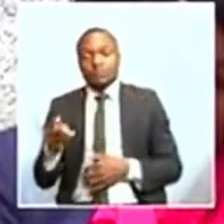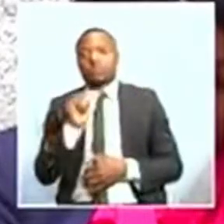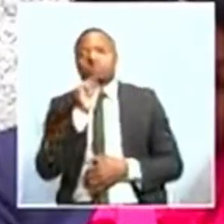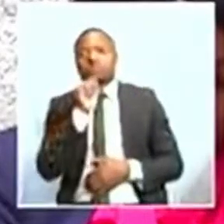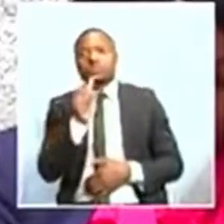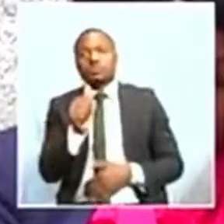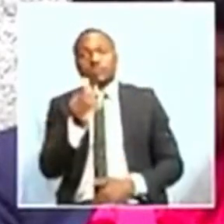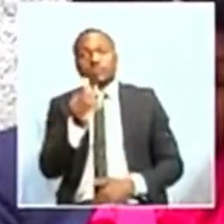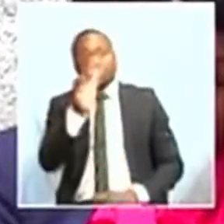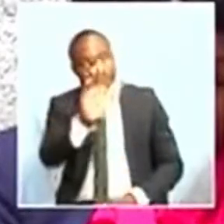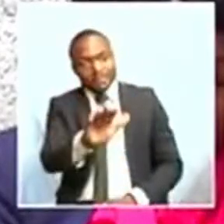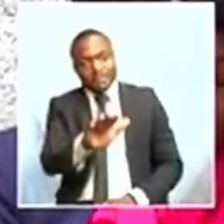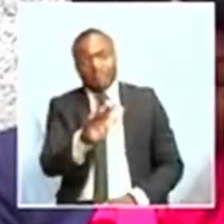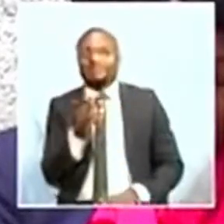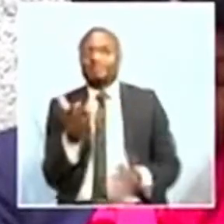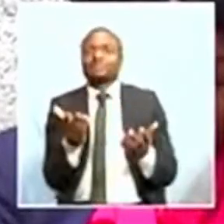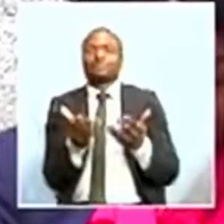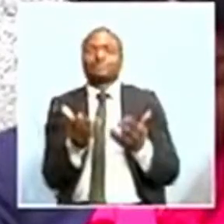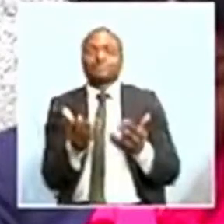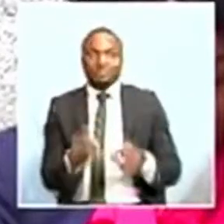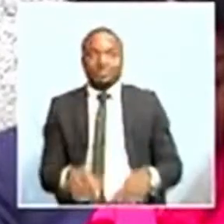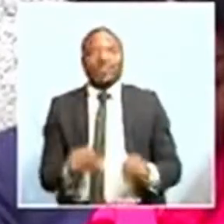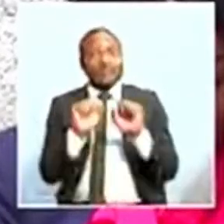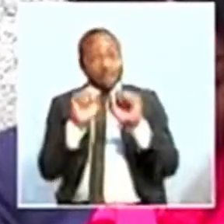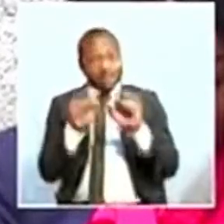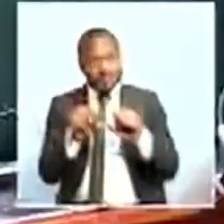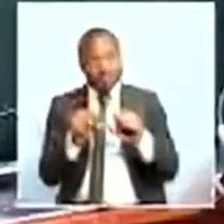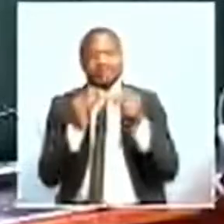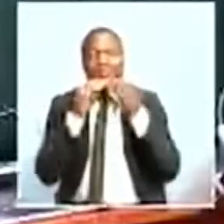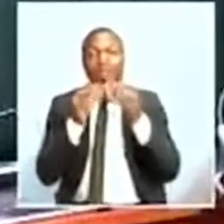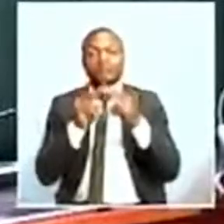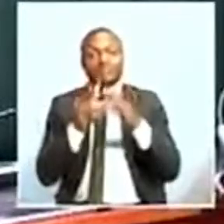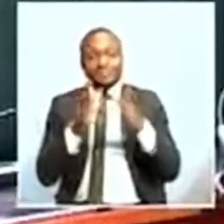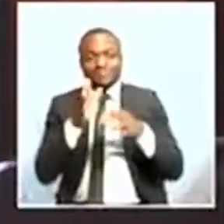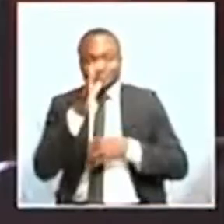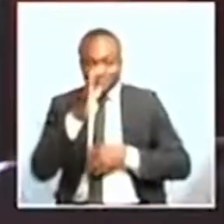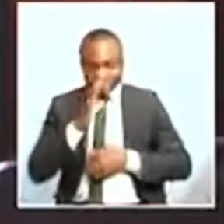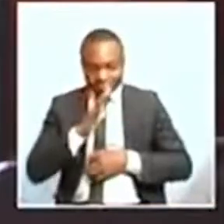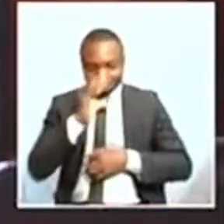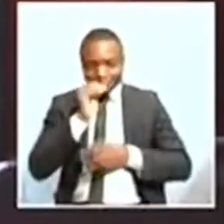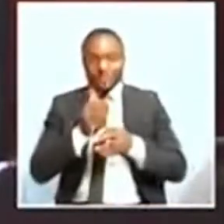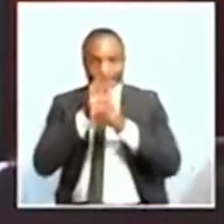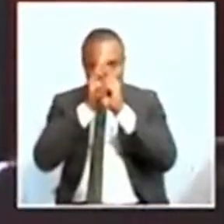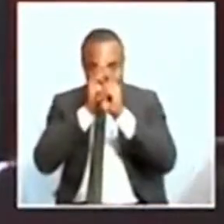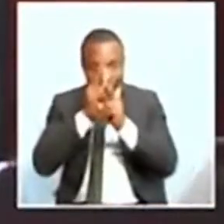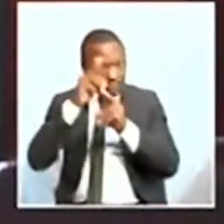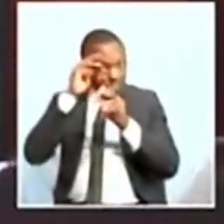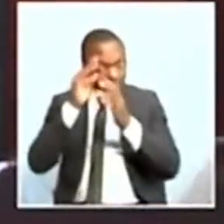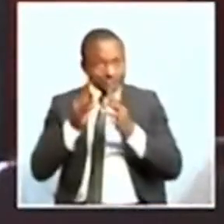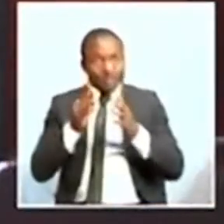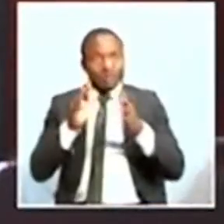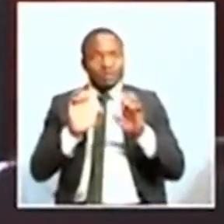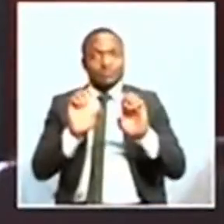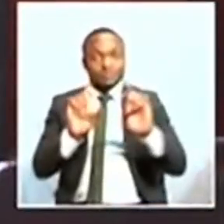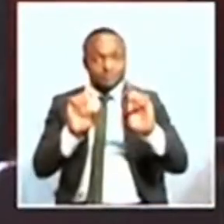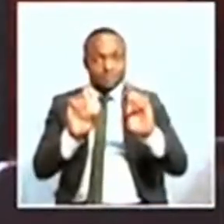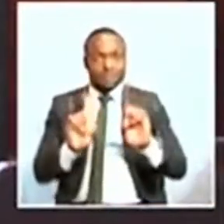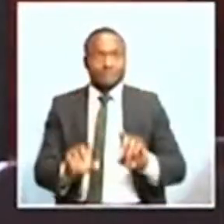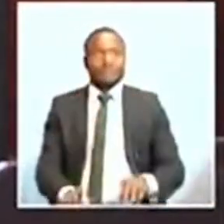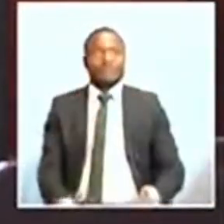yet in those schools. Thank you very much, Madam Speaker. Thank you. The Honorable Minister of Education.